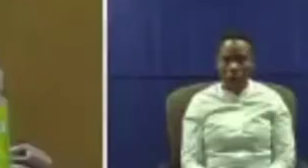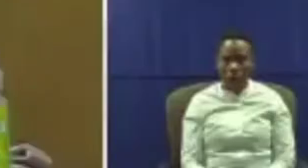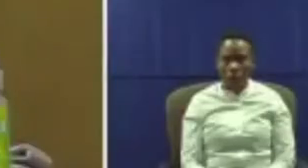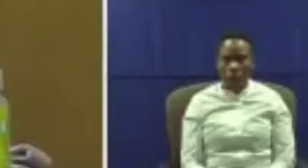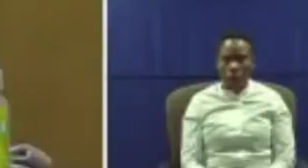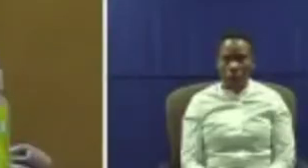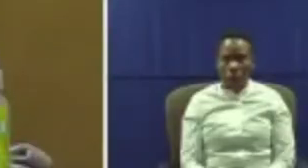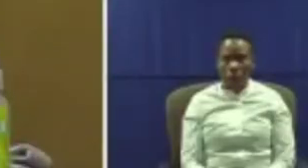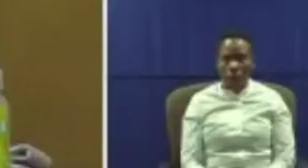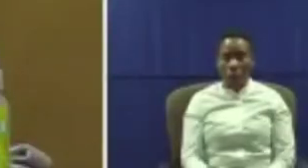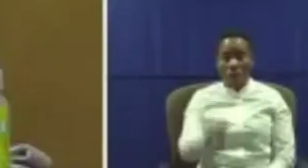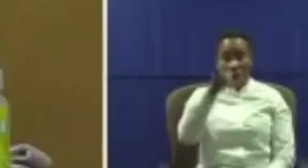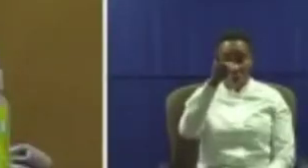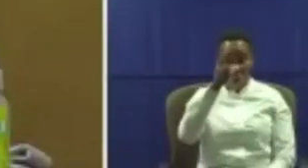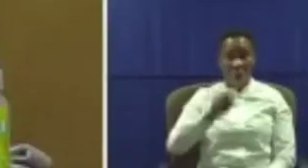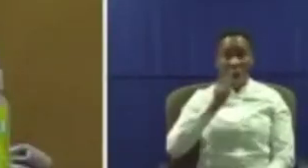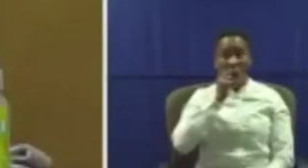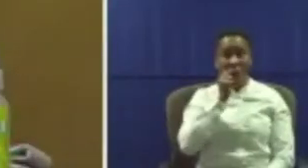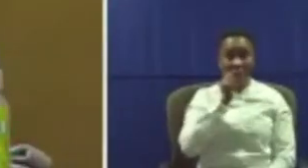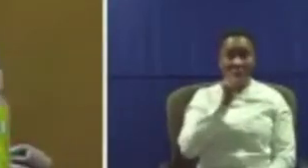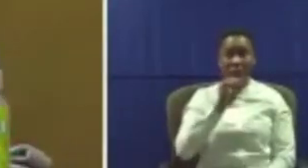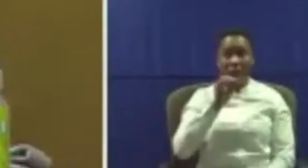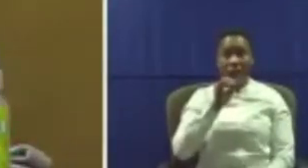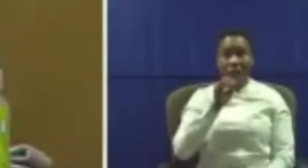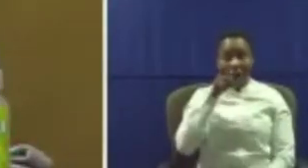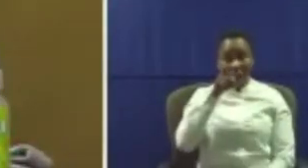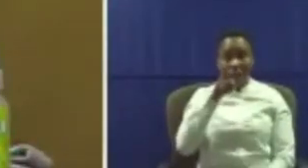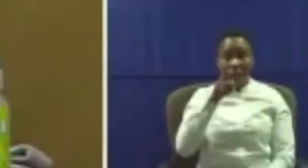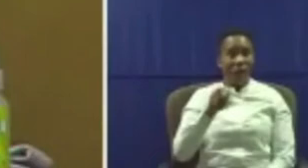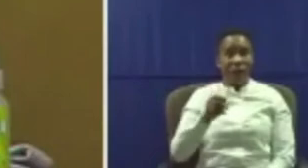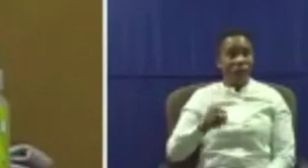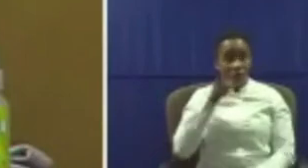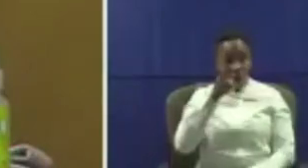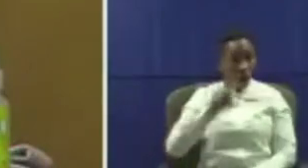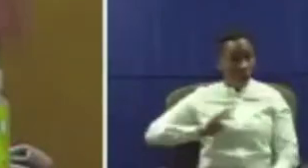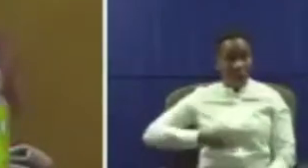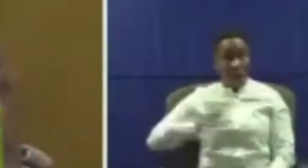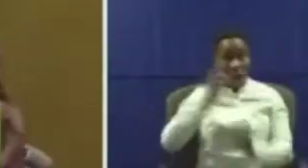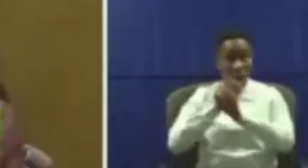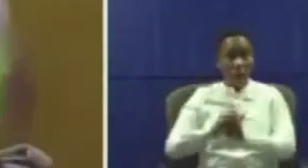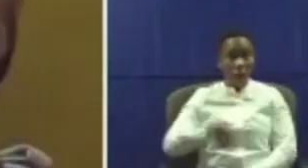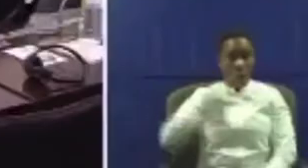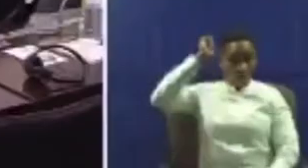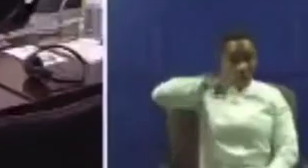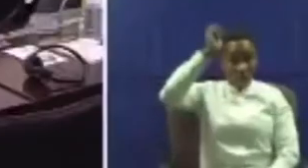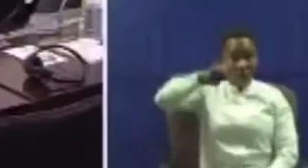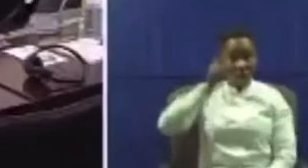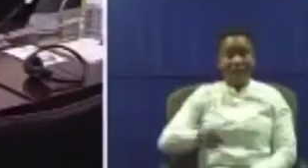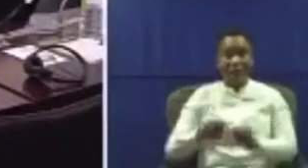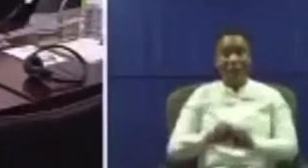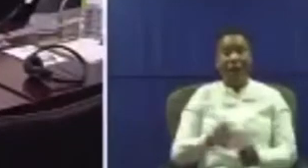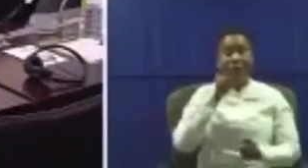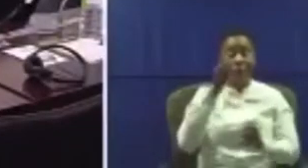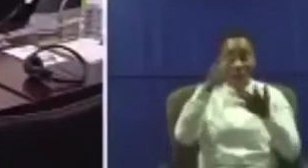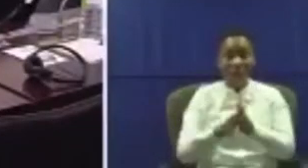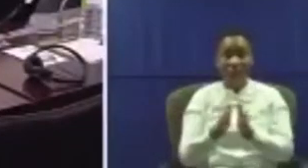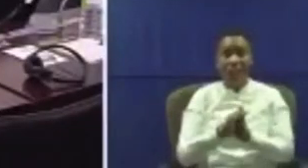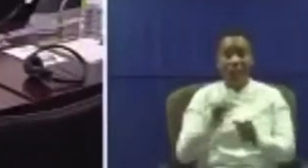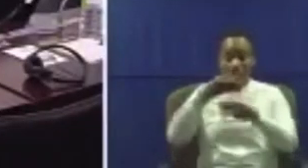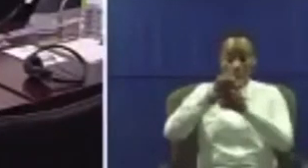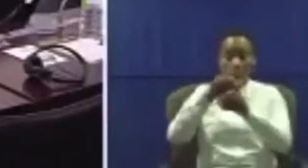not a woman. You are a male. You caught people with water. No. Because you opened a bottle of water.